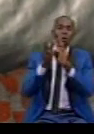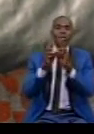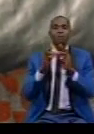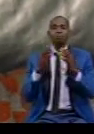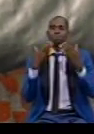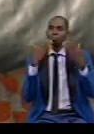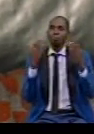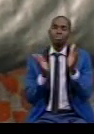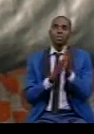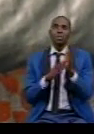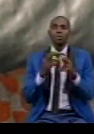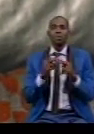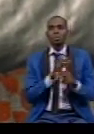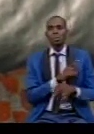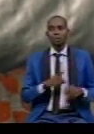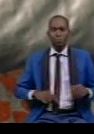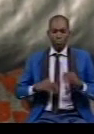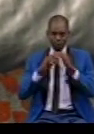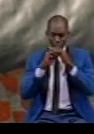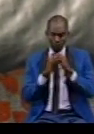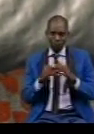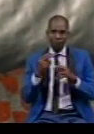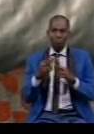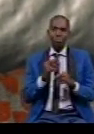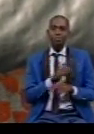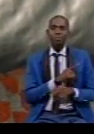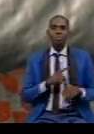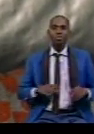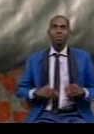I will not run again.